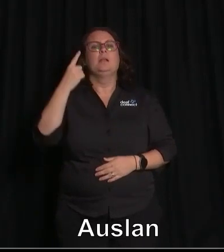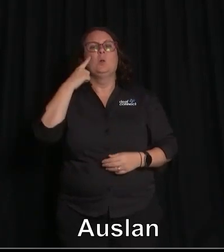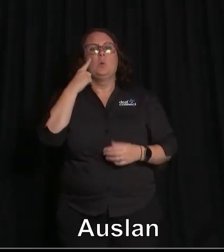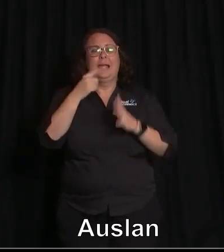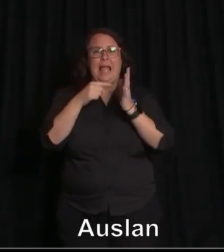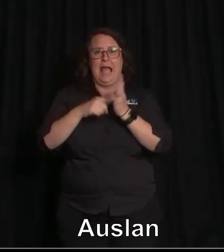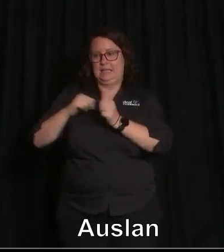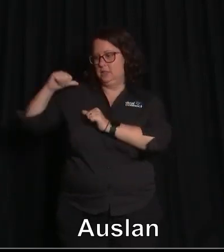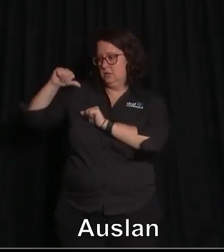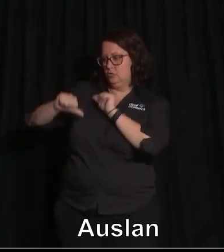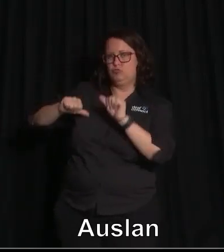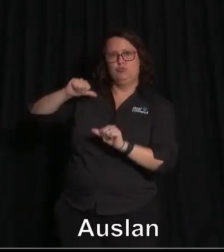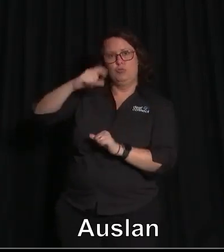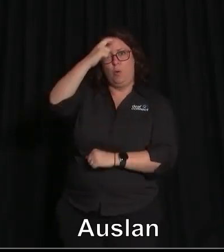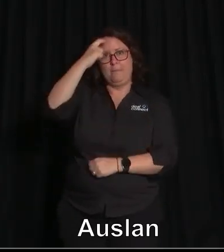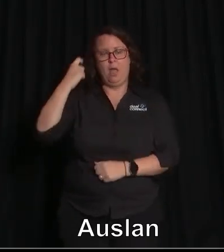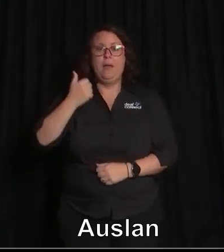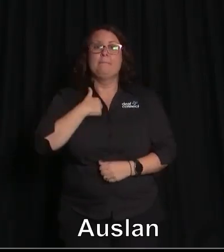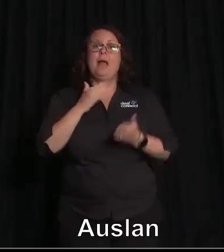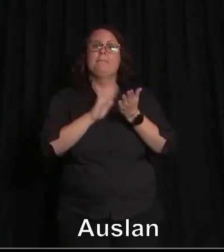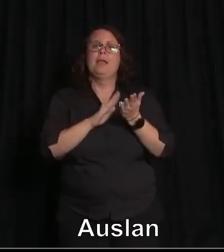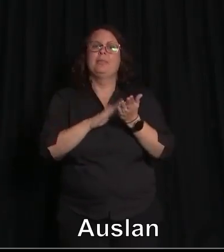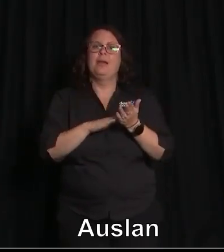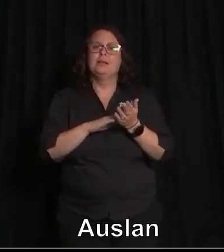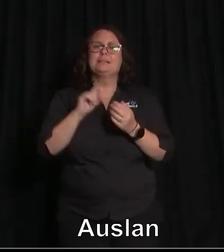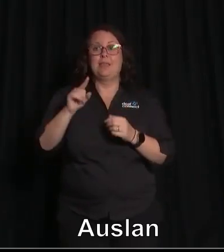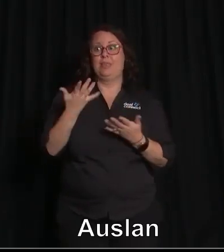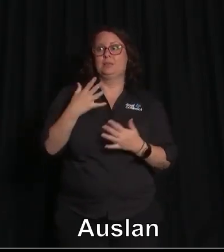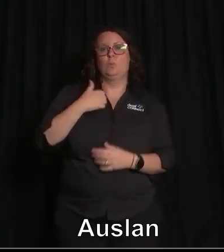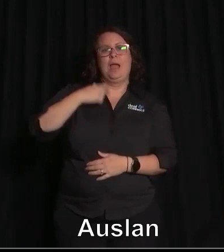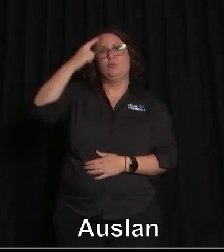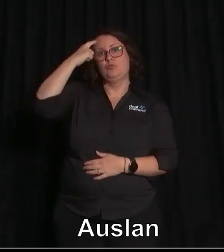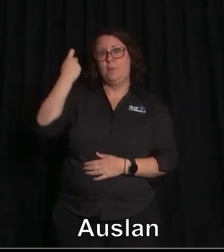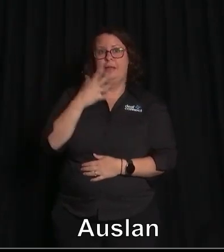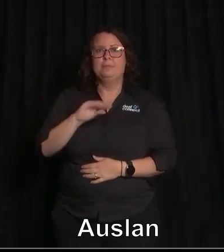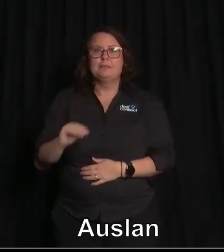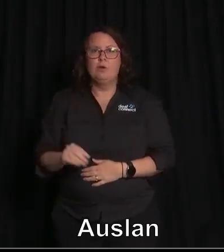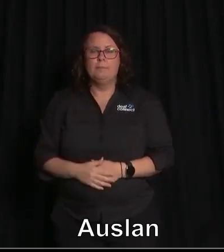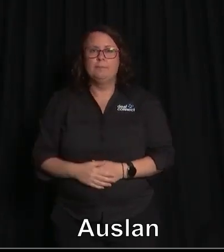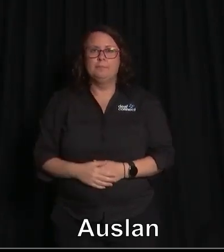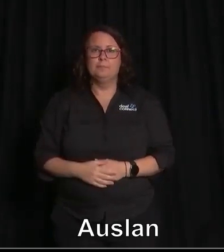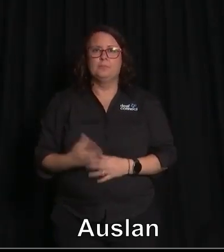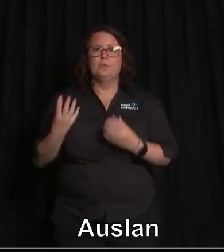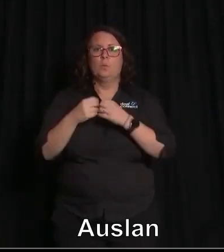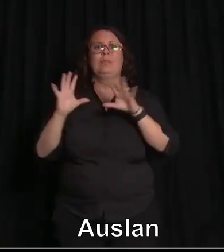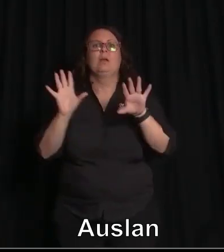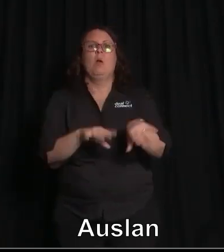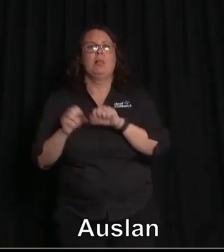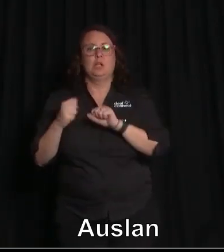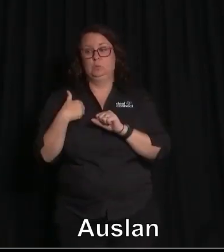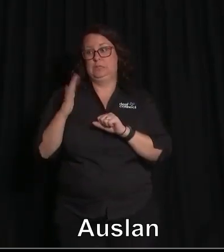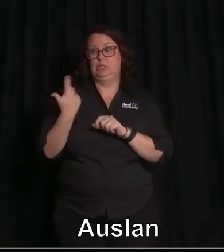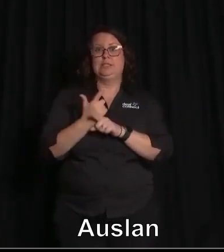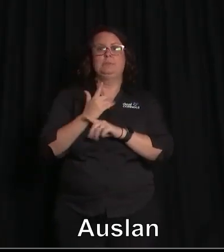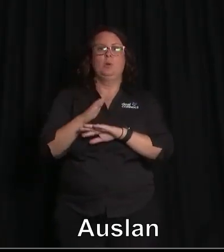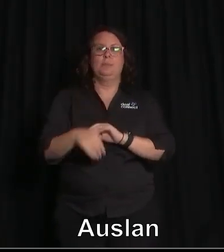intergenerational trauma. My mom, she's a part of, that's where our trauma comes from, with the whole idea of colonization, which we've just spoken